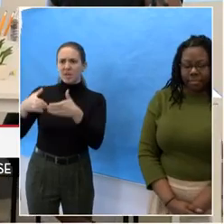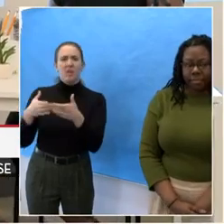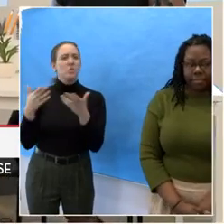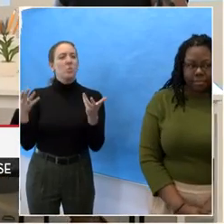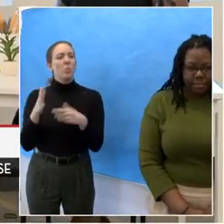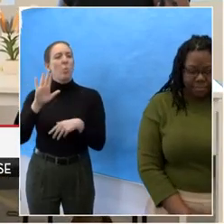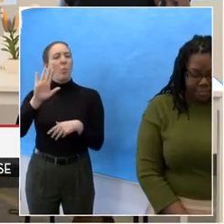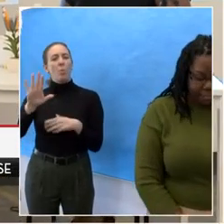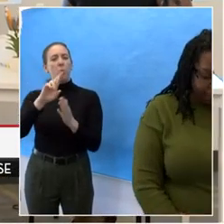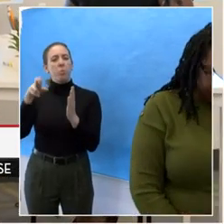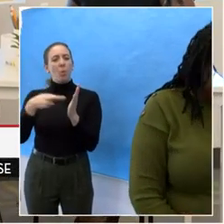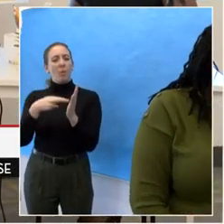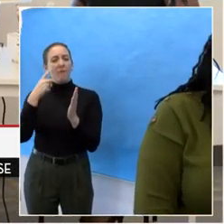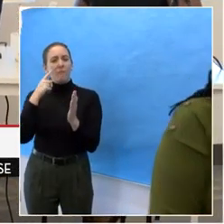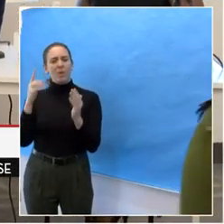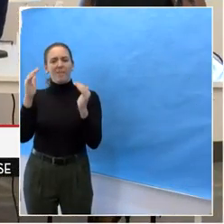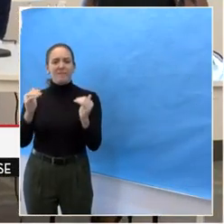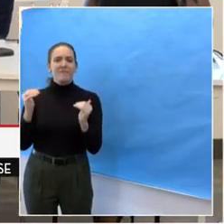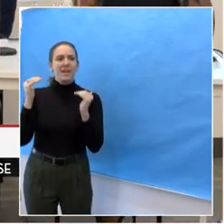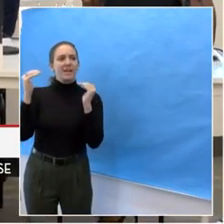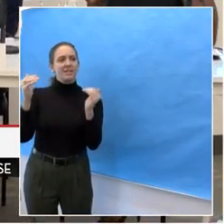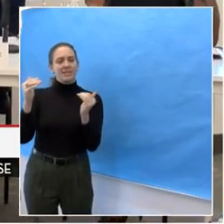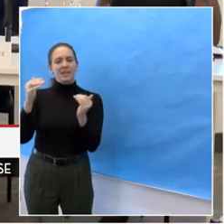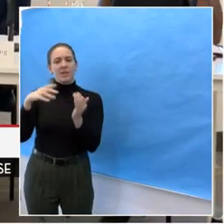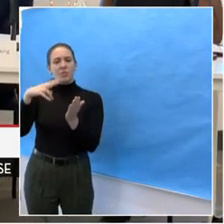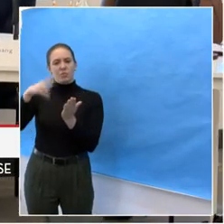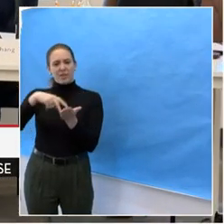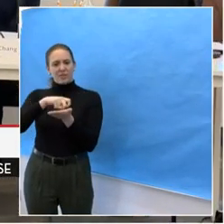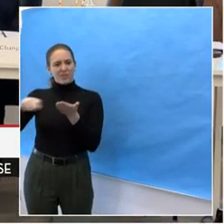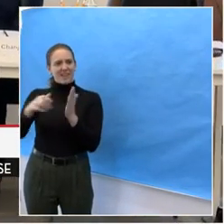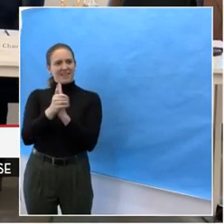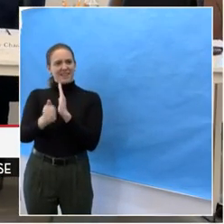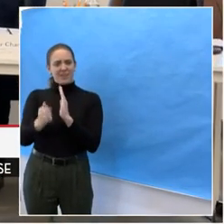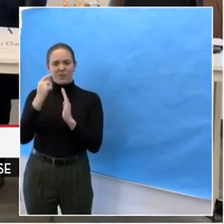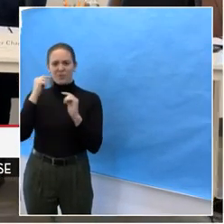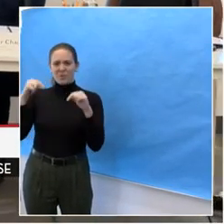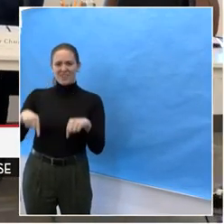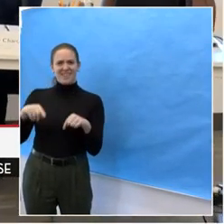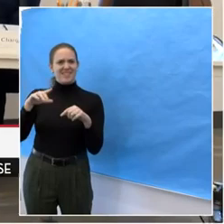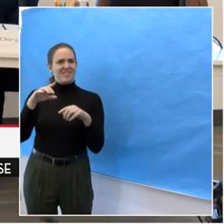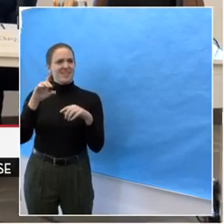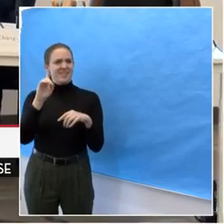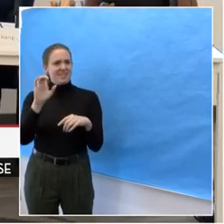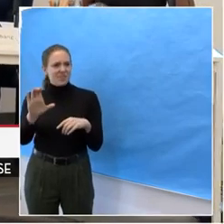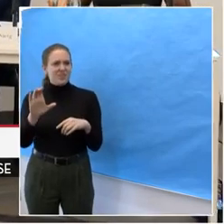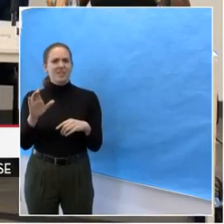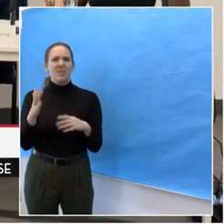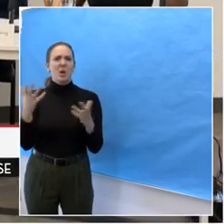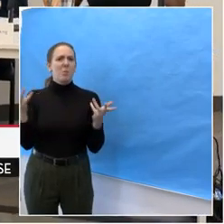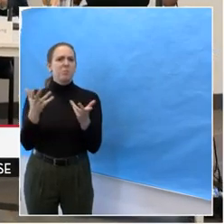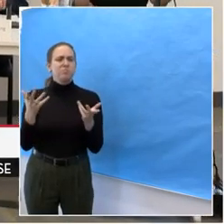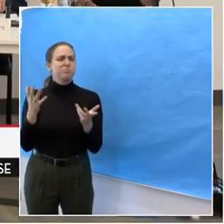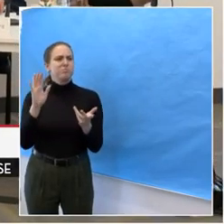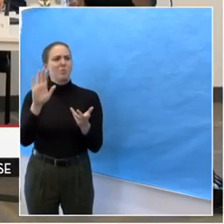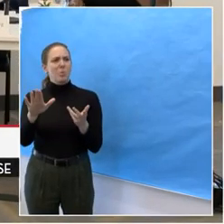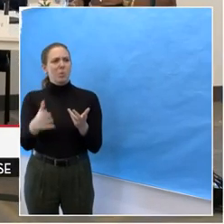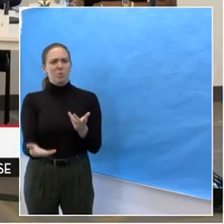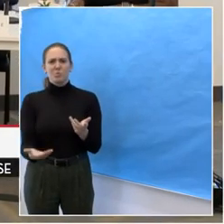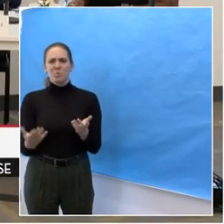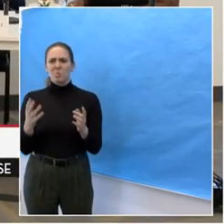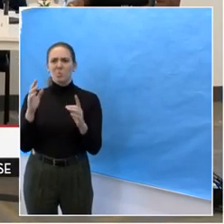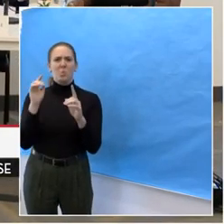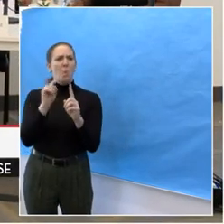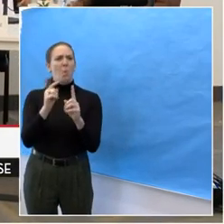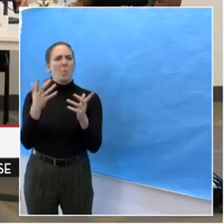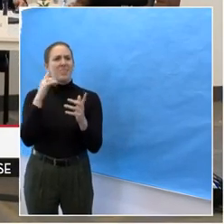advancing literacy outcomes in the district? The chancellor ever wants to let me teach English? I am